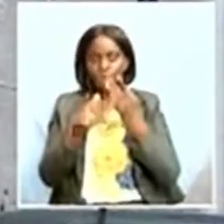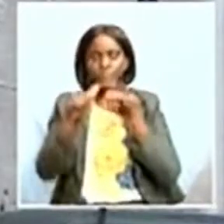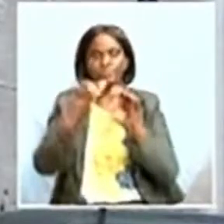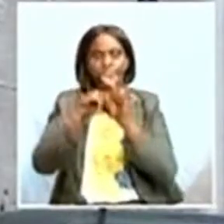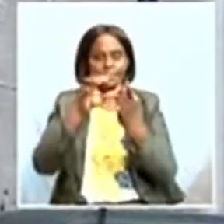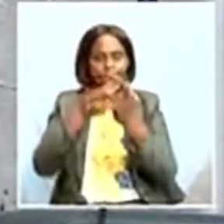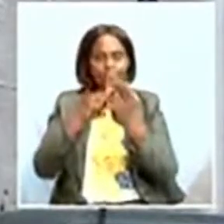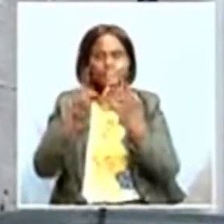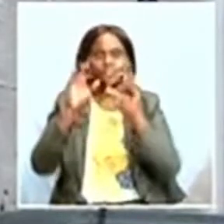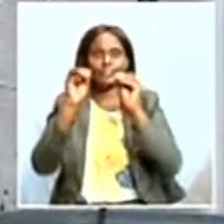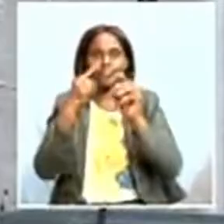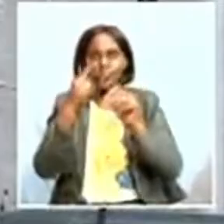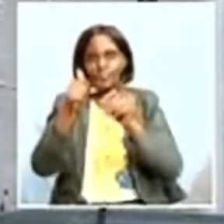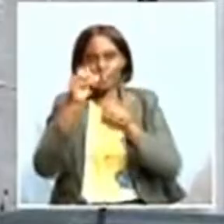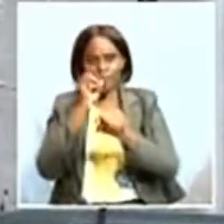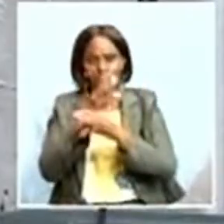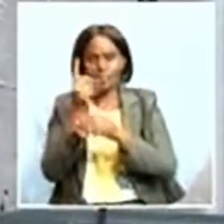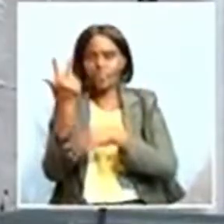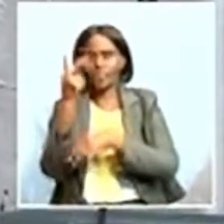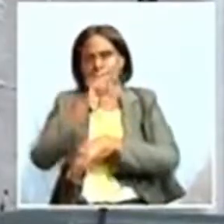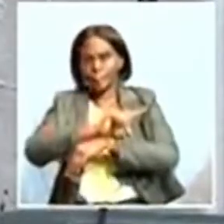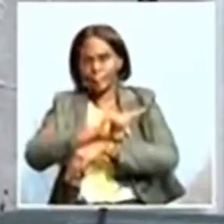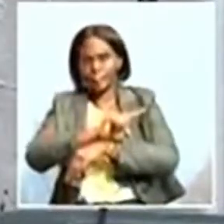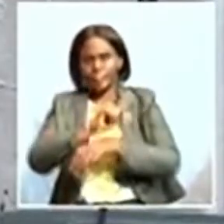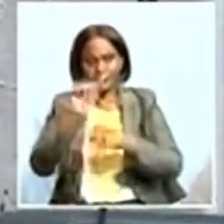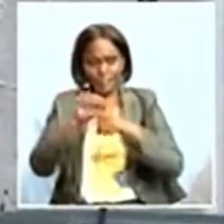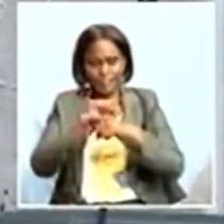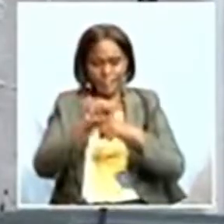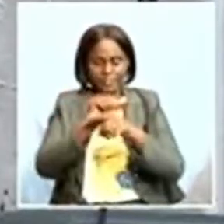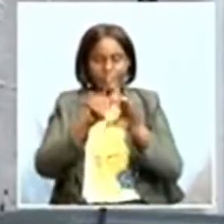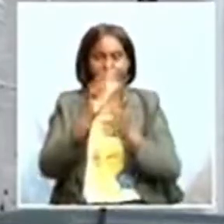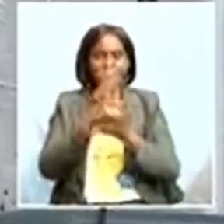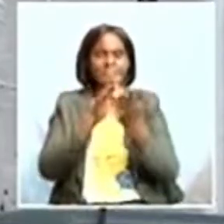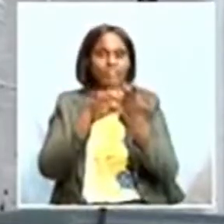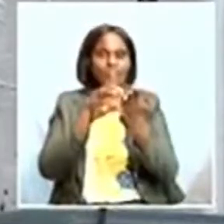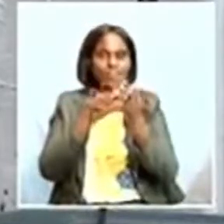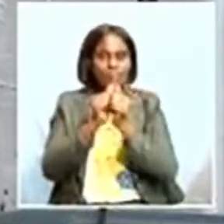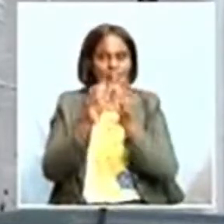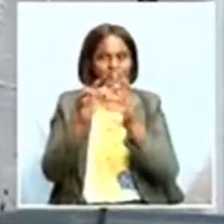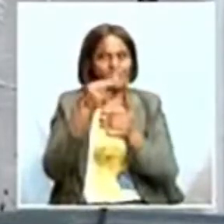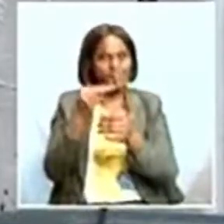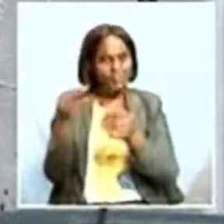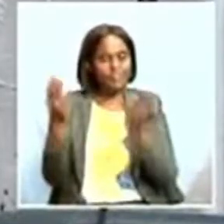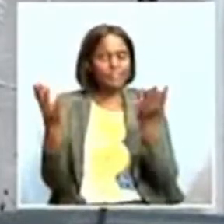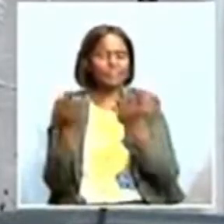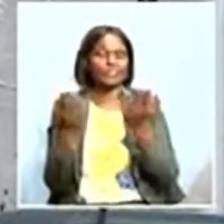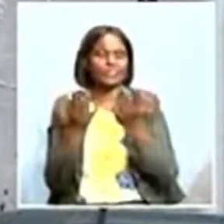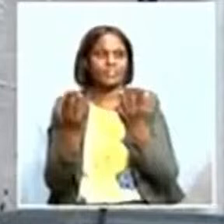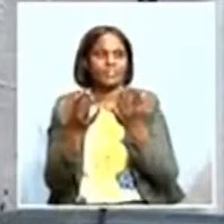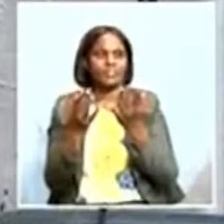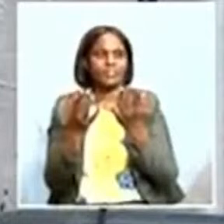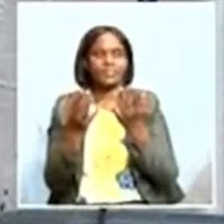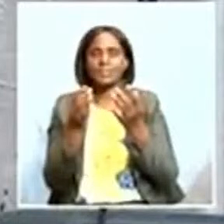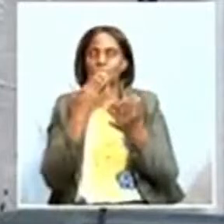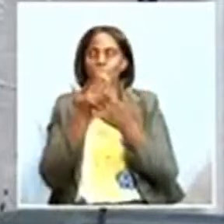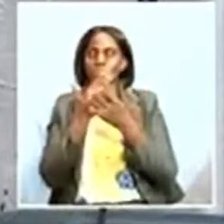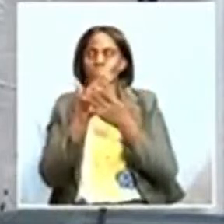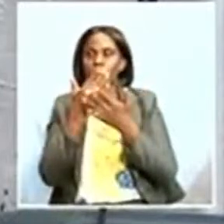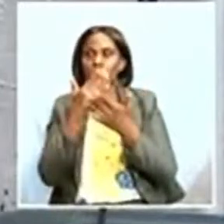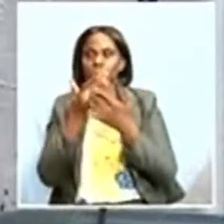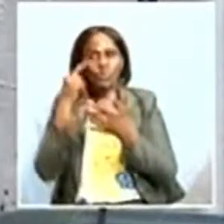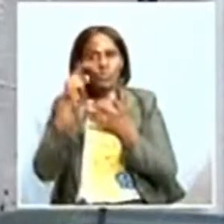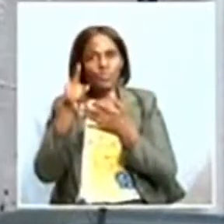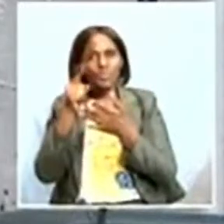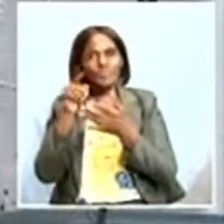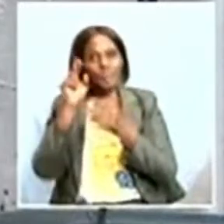the teachers, who are only having 3 days of orientation in some cases without the materials? Wouldn't it be ideal, Honorable